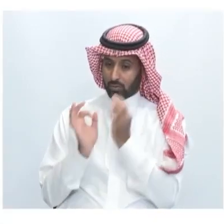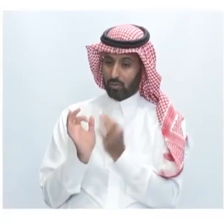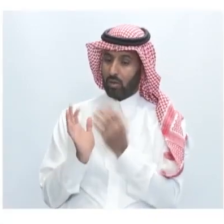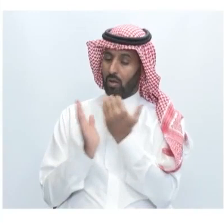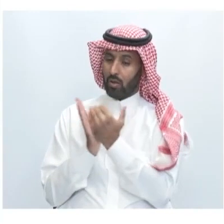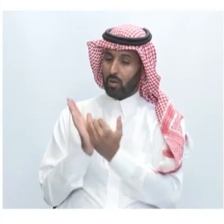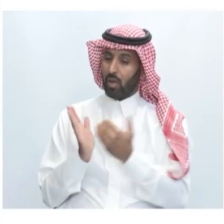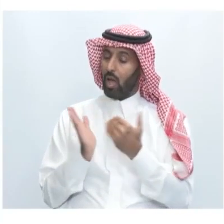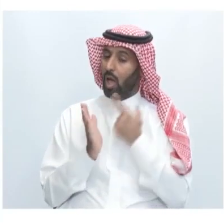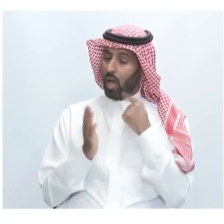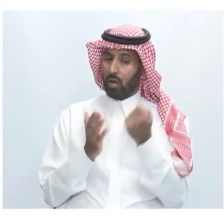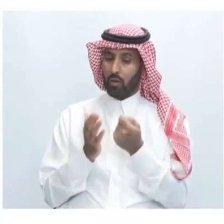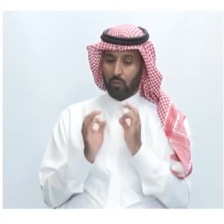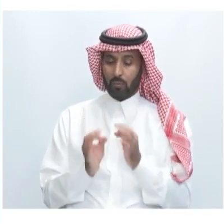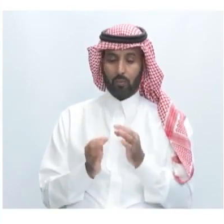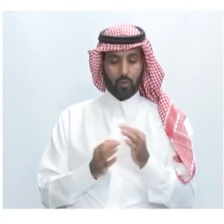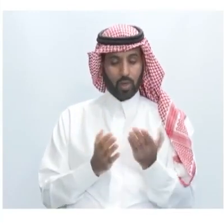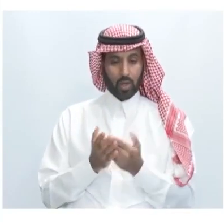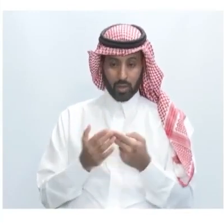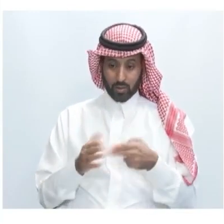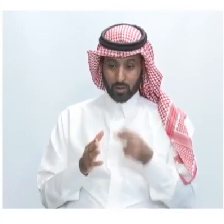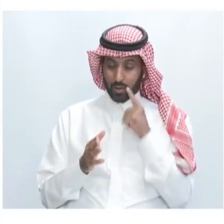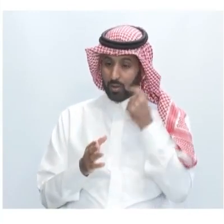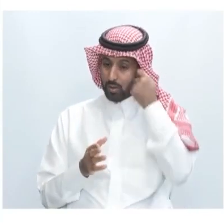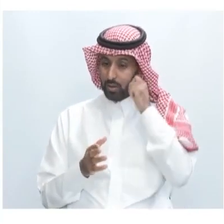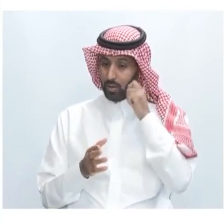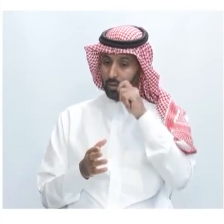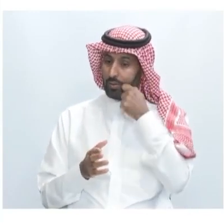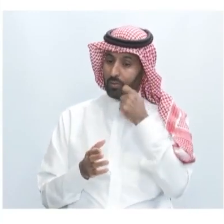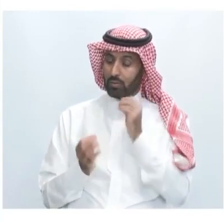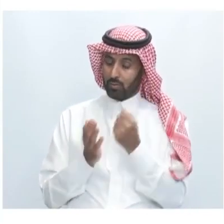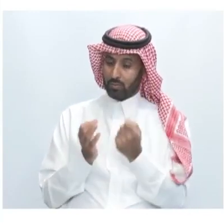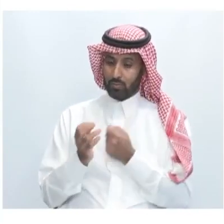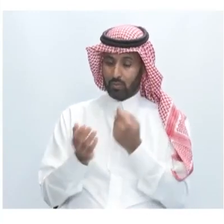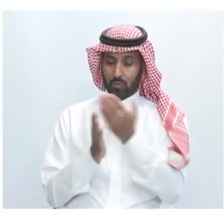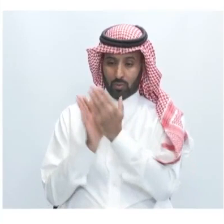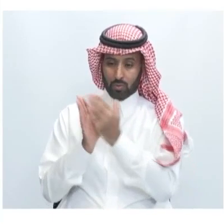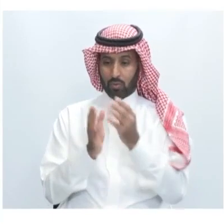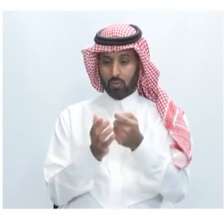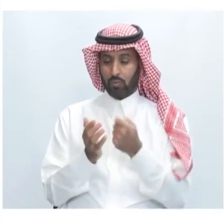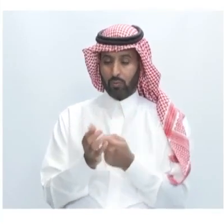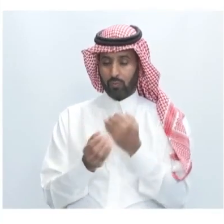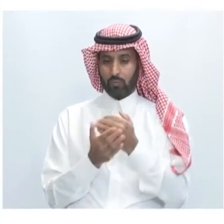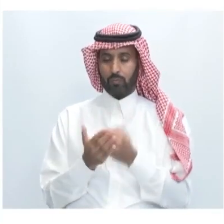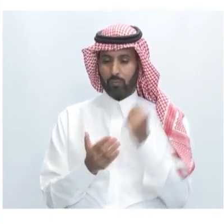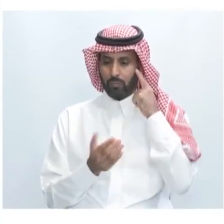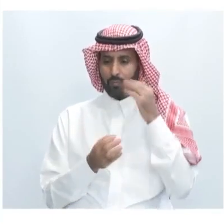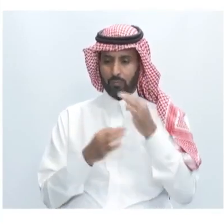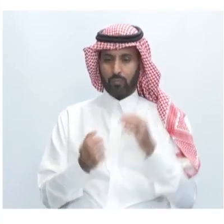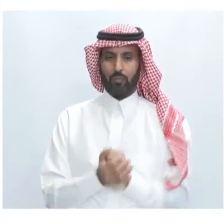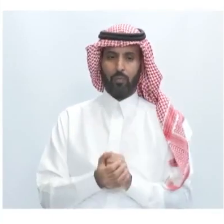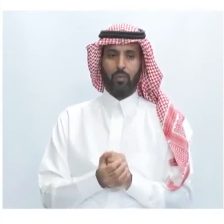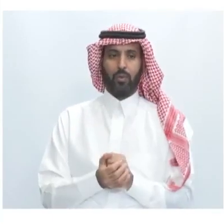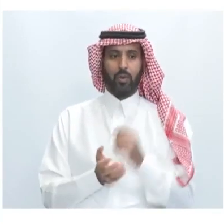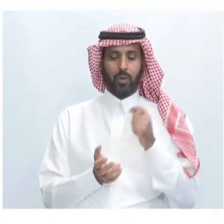write the final paper? He or she did the research in the library, took notes, and organized the ideas. So try to